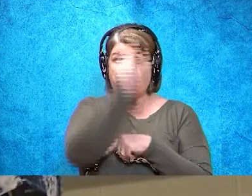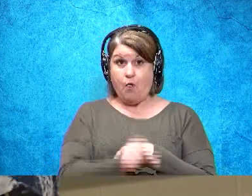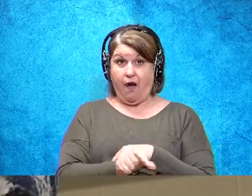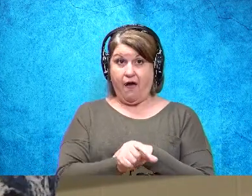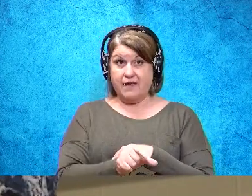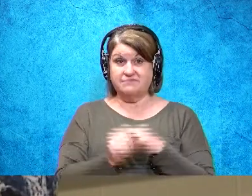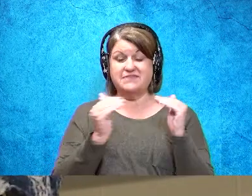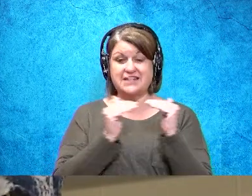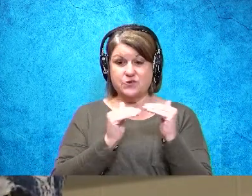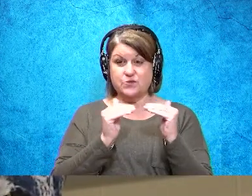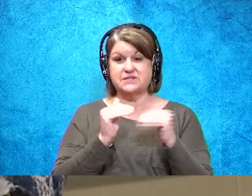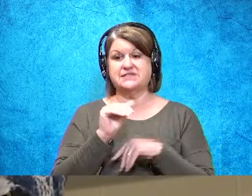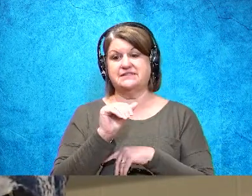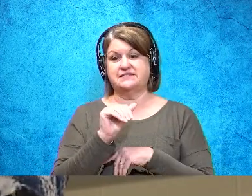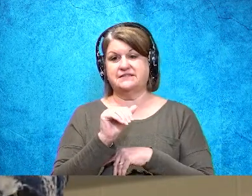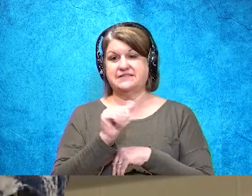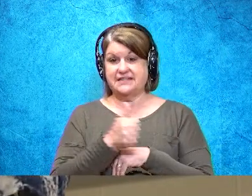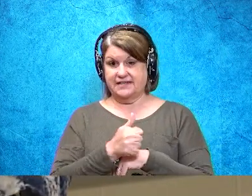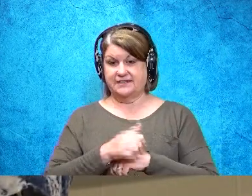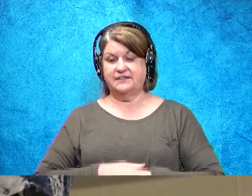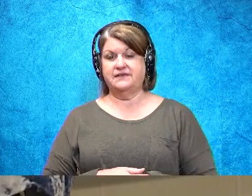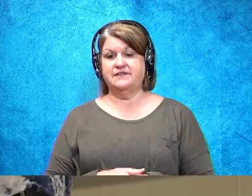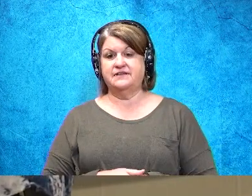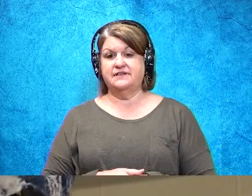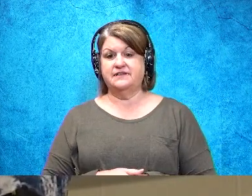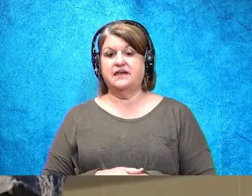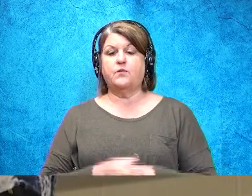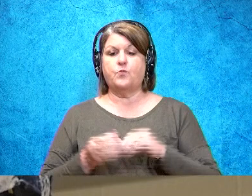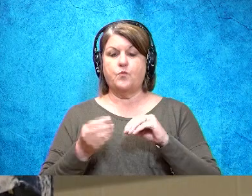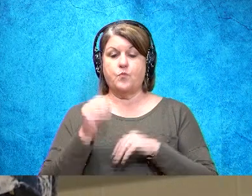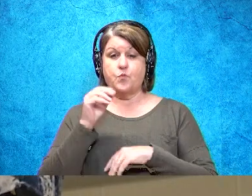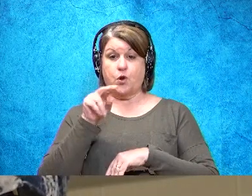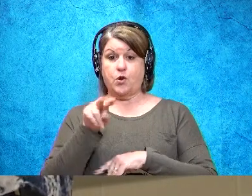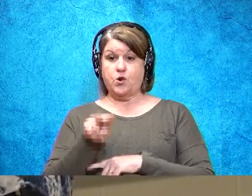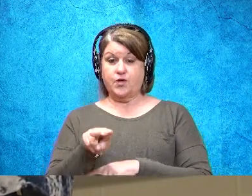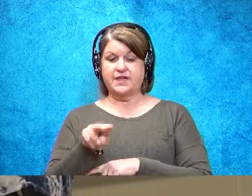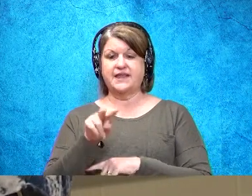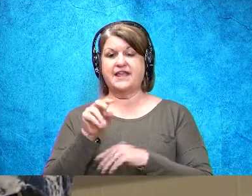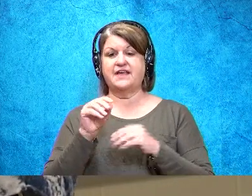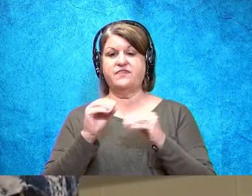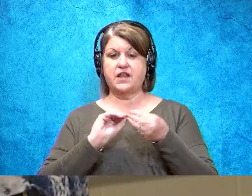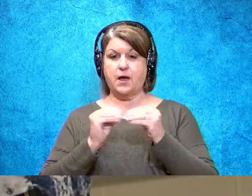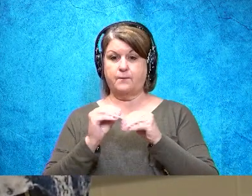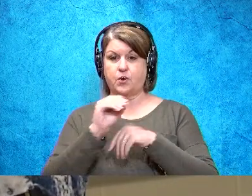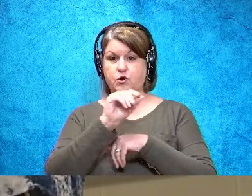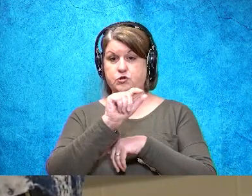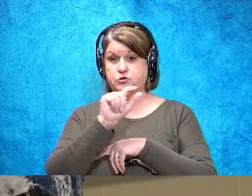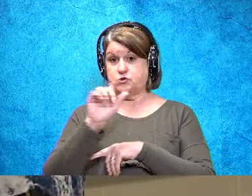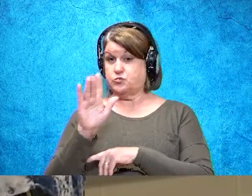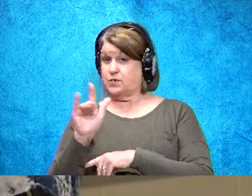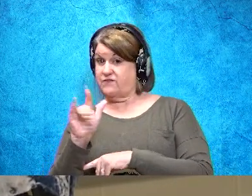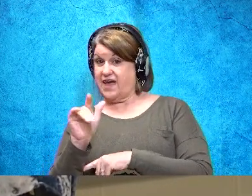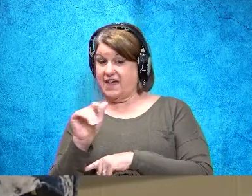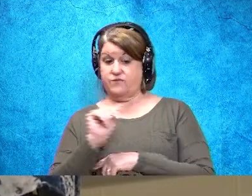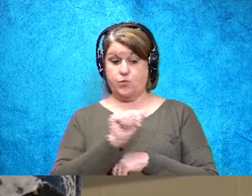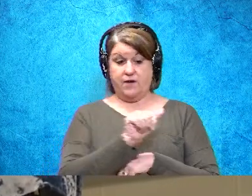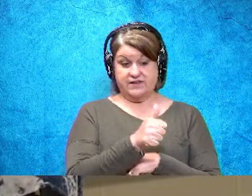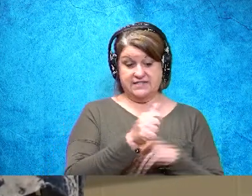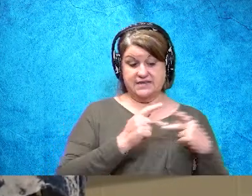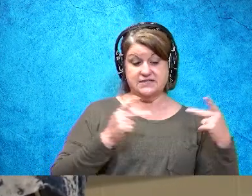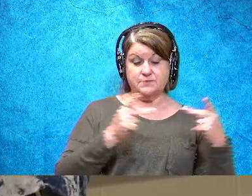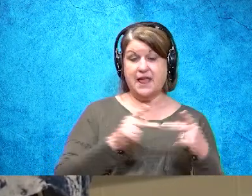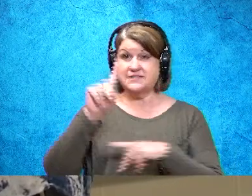our number 25, it's a 2-digit number. We have a tens place and a ones place. In the